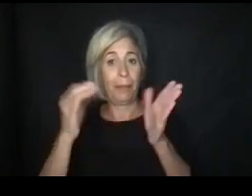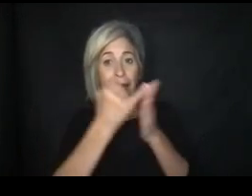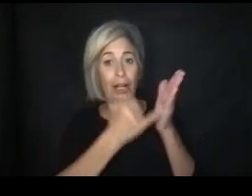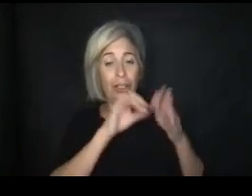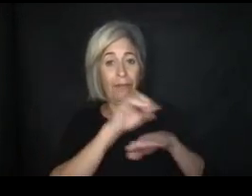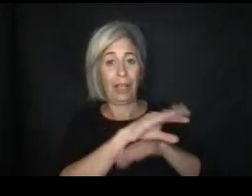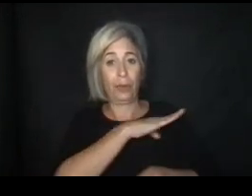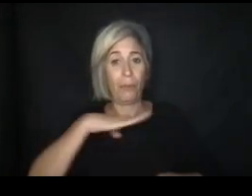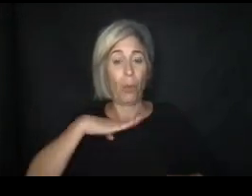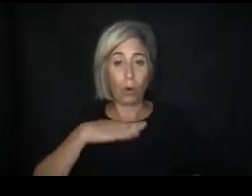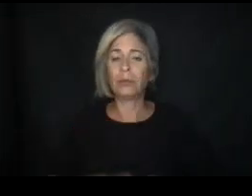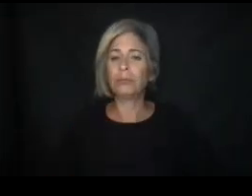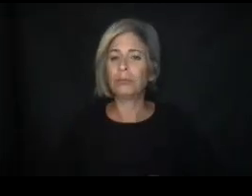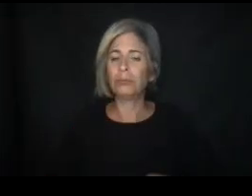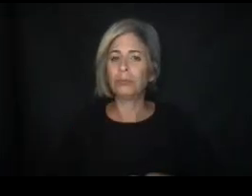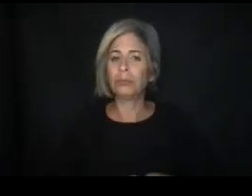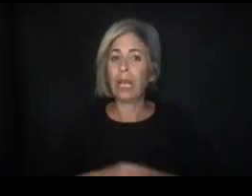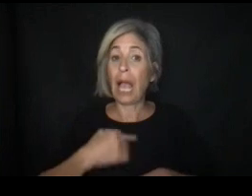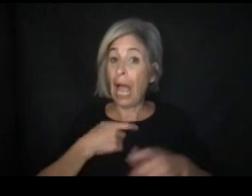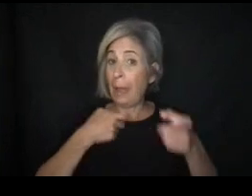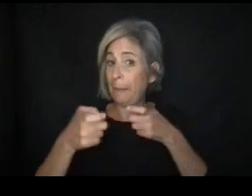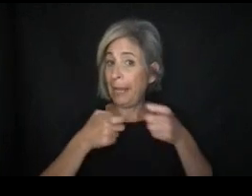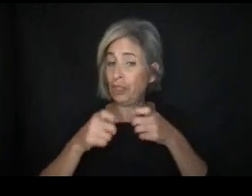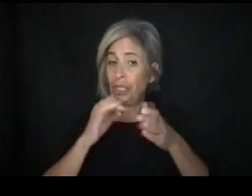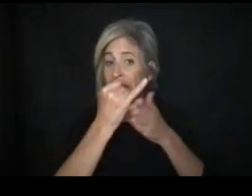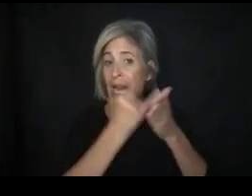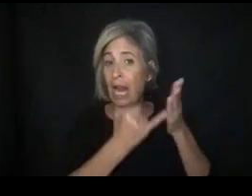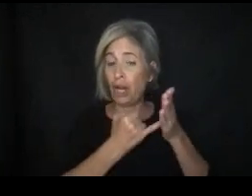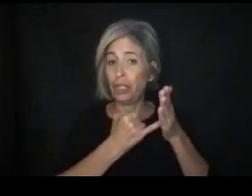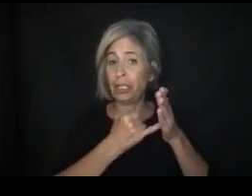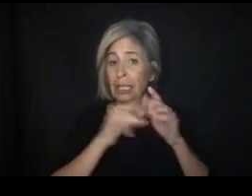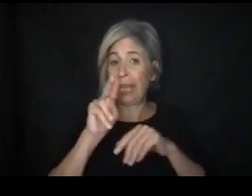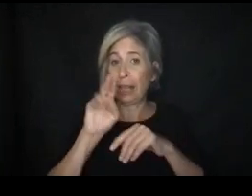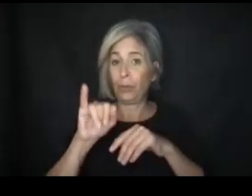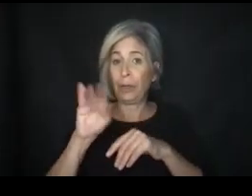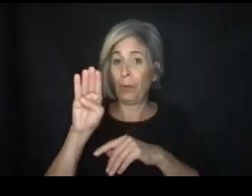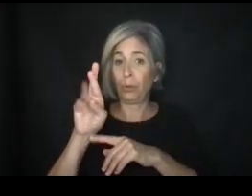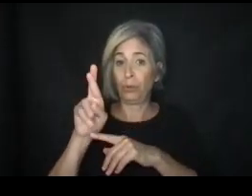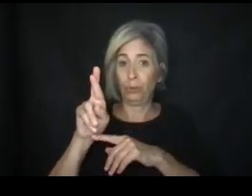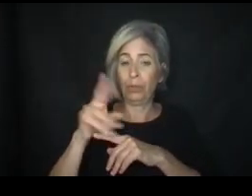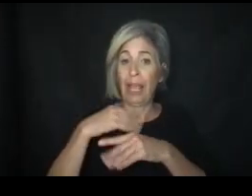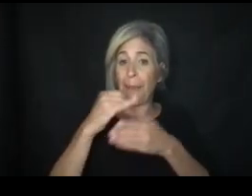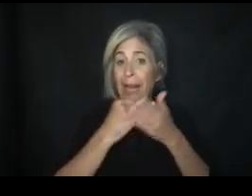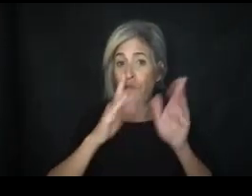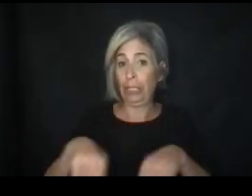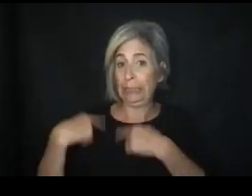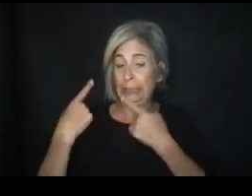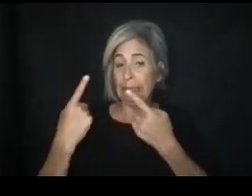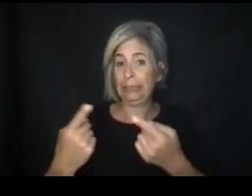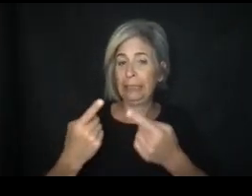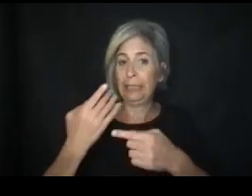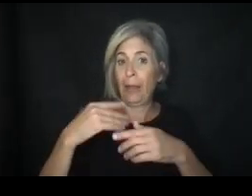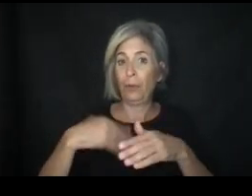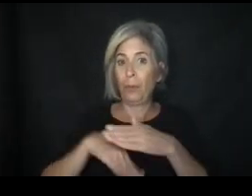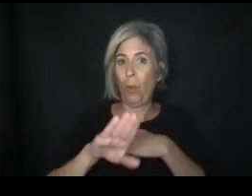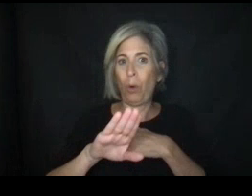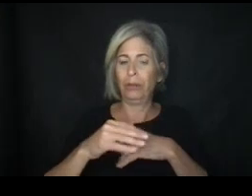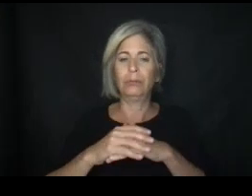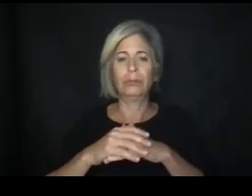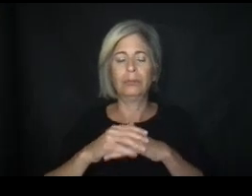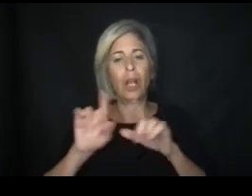Advisory Board. Additionally, I manage an art gallery in Boca Raton, and I have been an artist myself since practically birth. I've